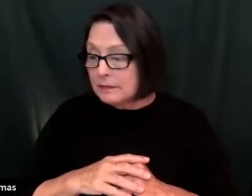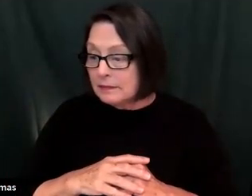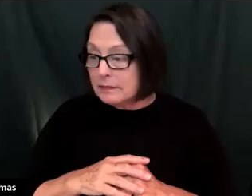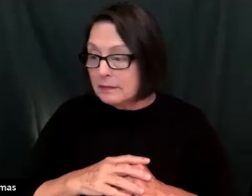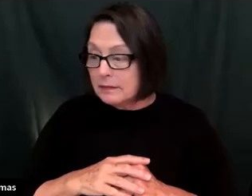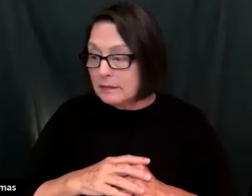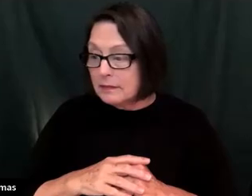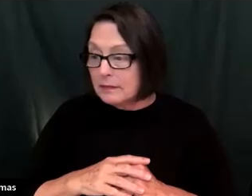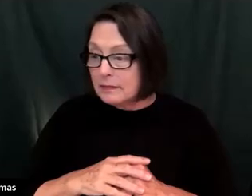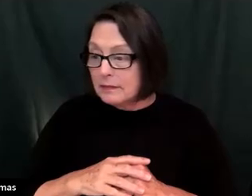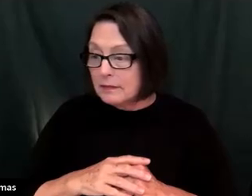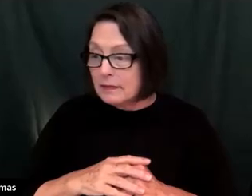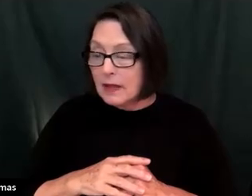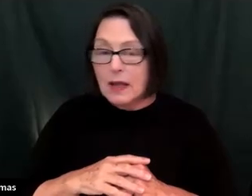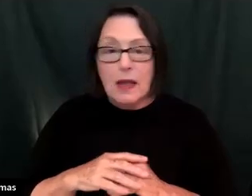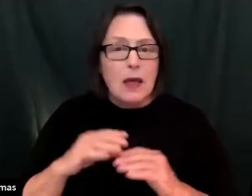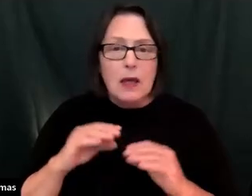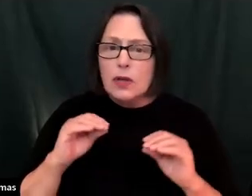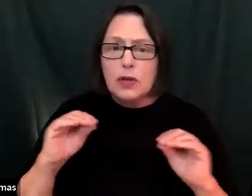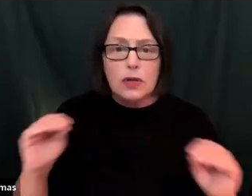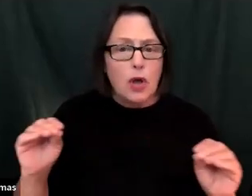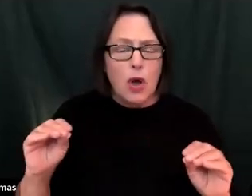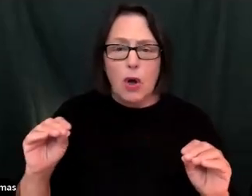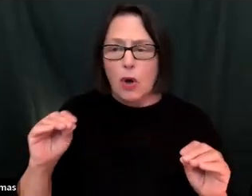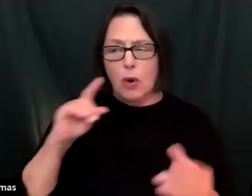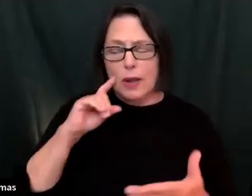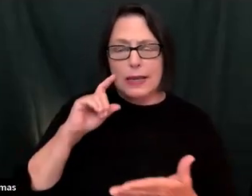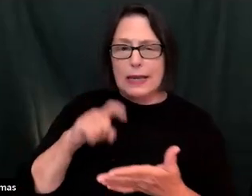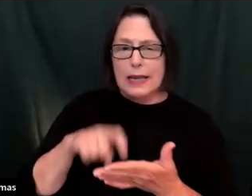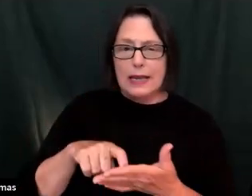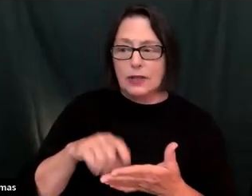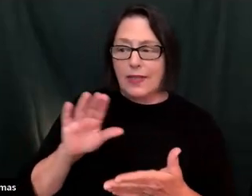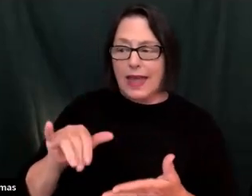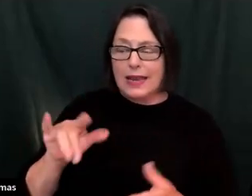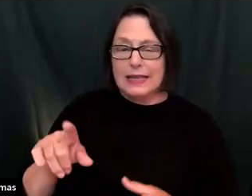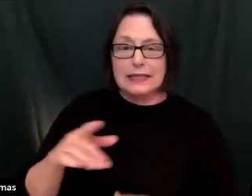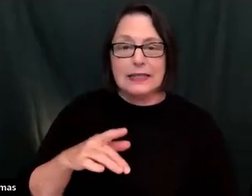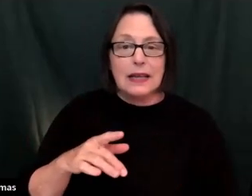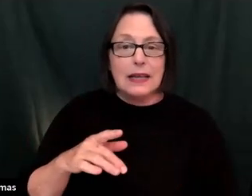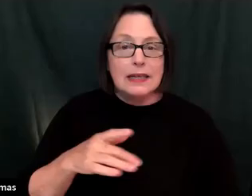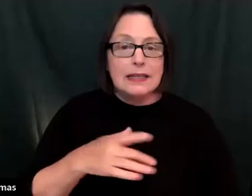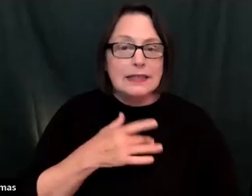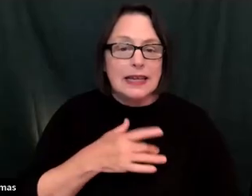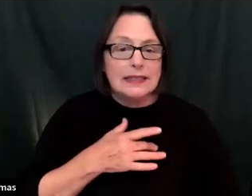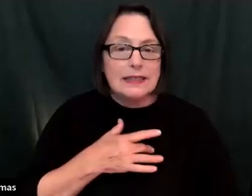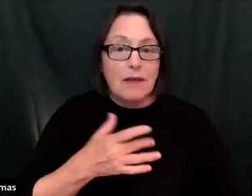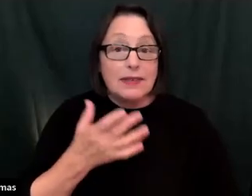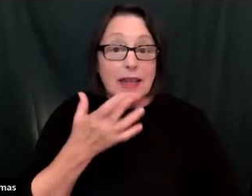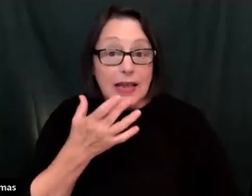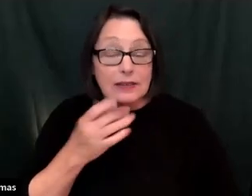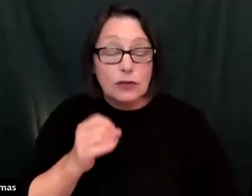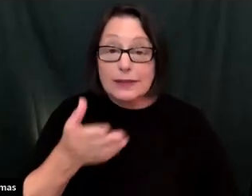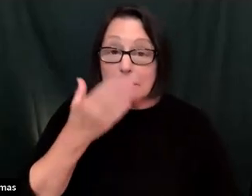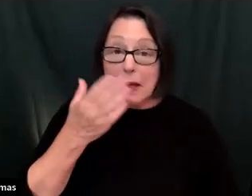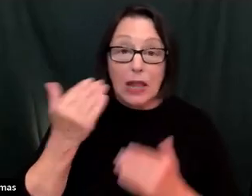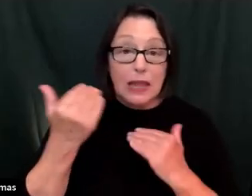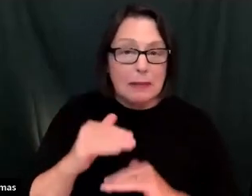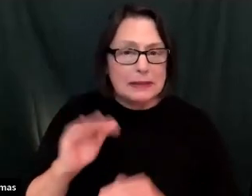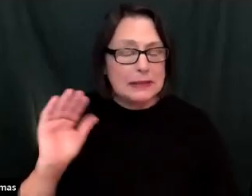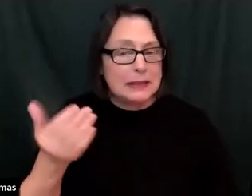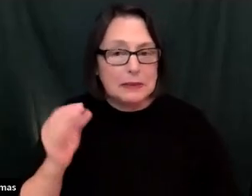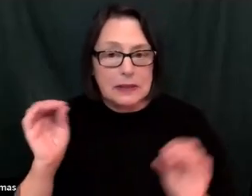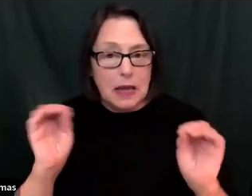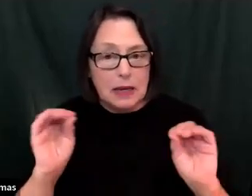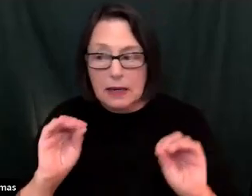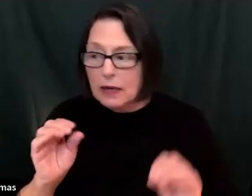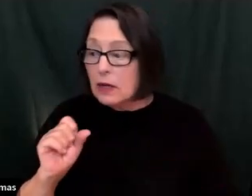indication that his sense of smell or taste are limited, and so there's a note there